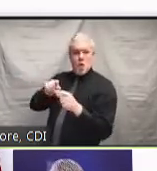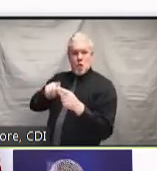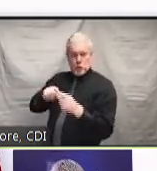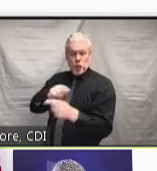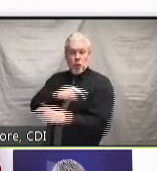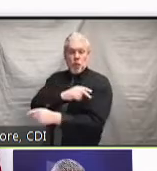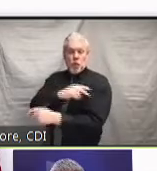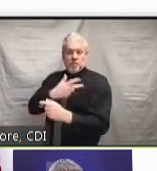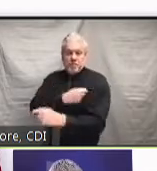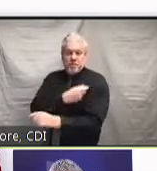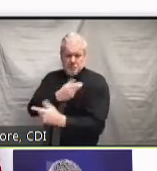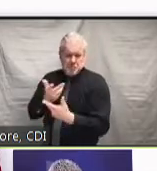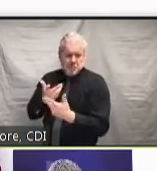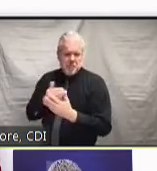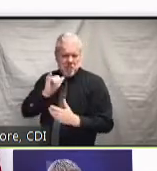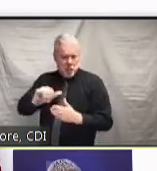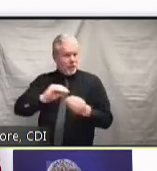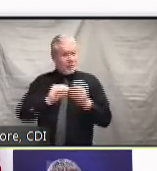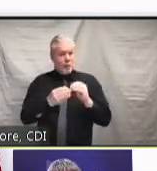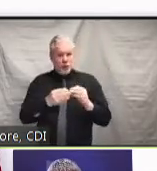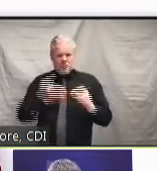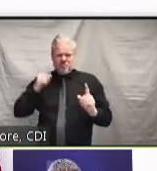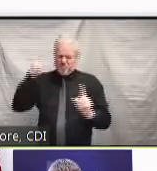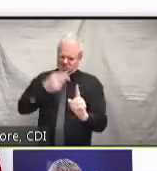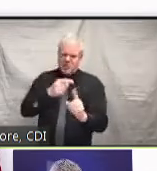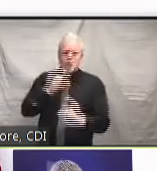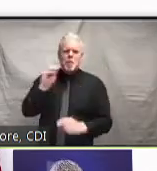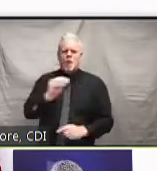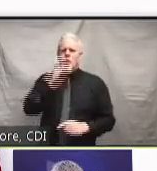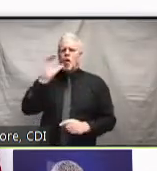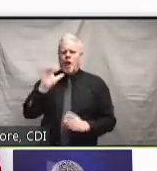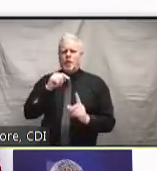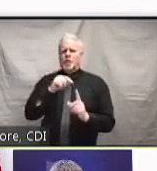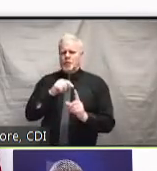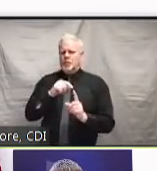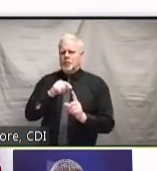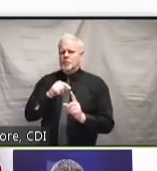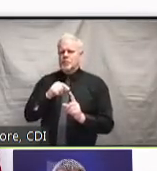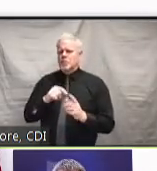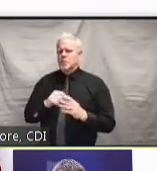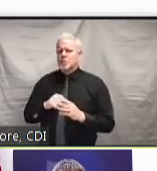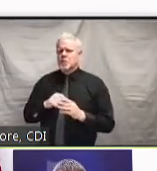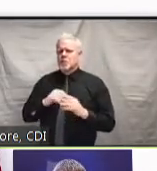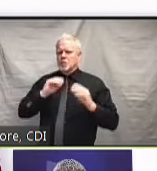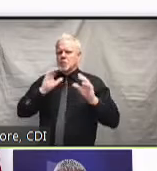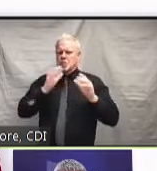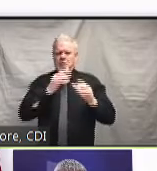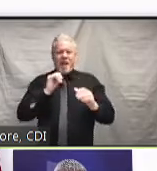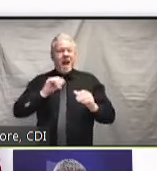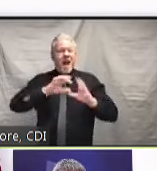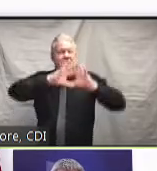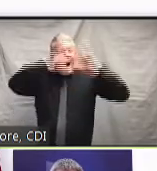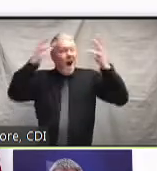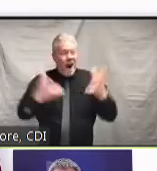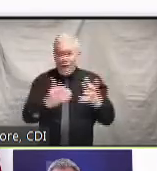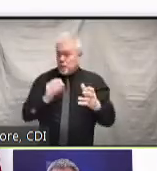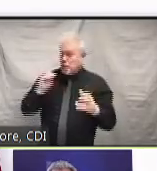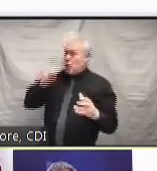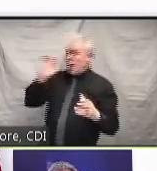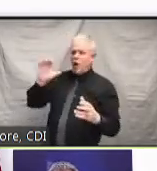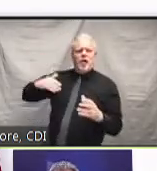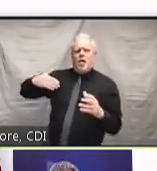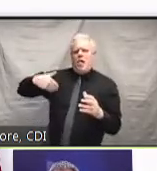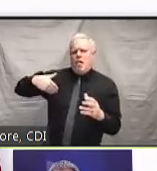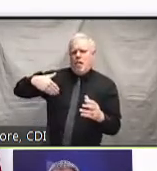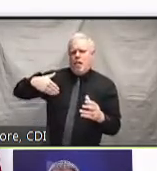date, not the full county-wide, everyone in the county or region. As we said before, this is all based on our allocation from the state and a directive